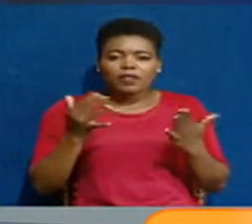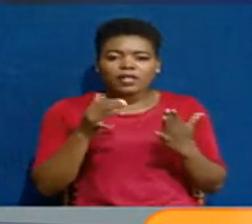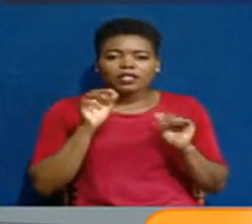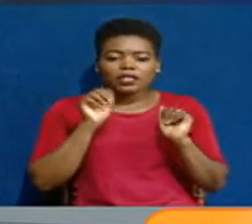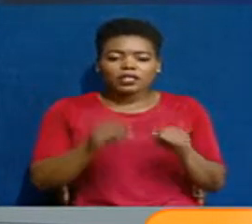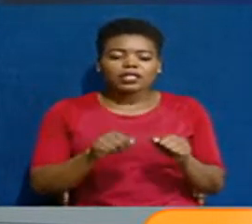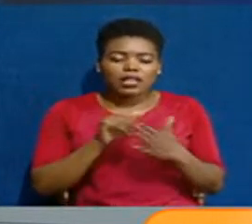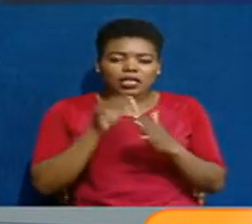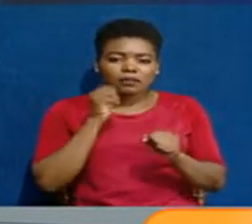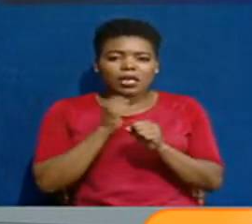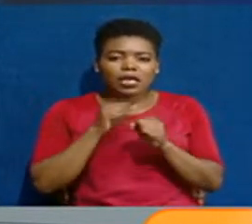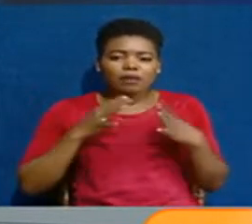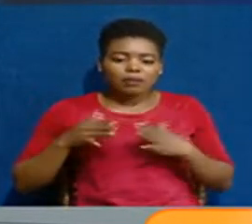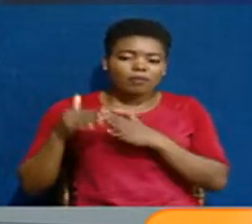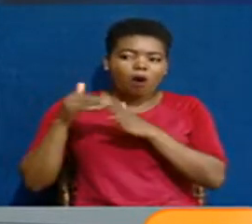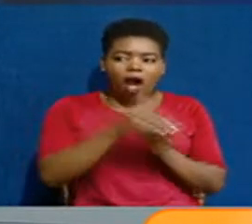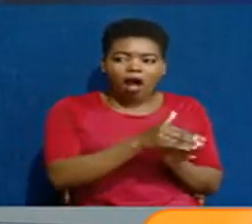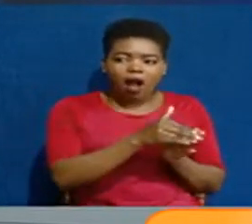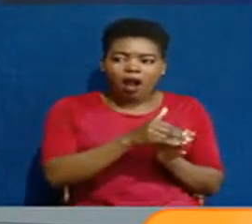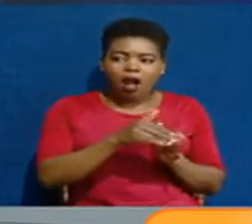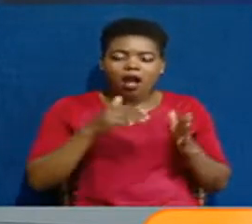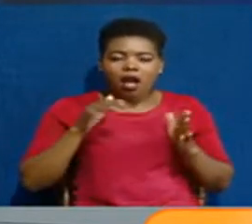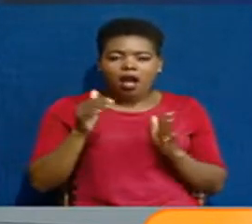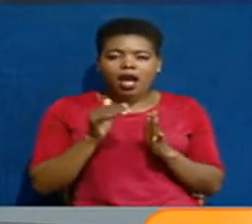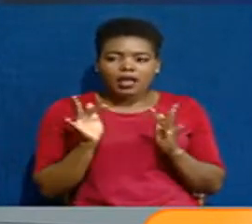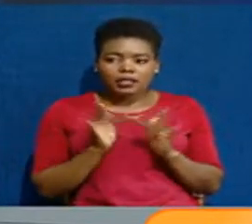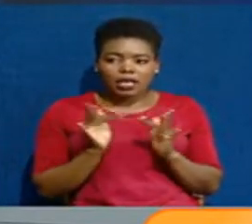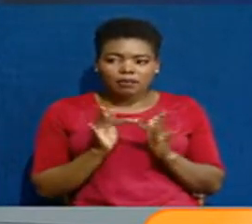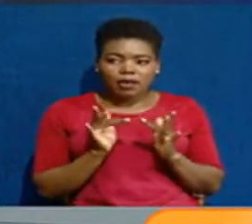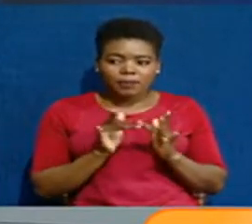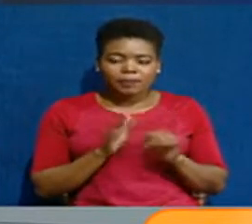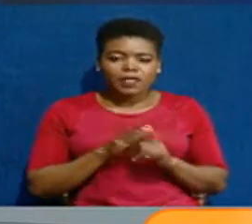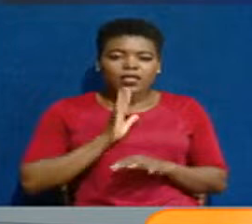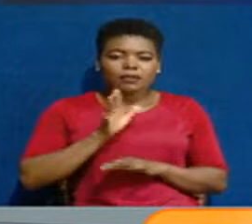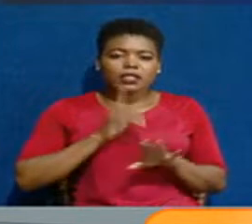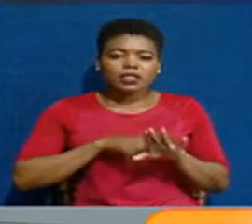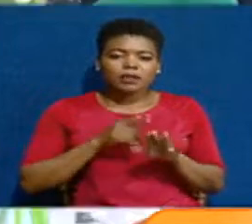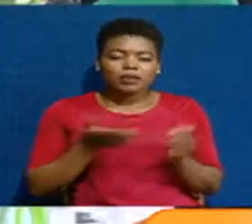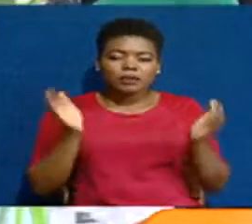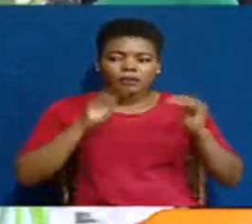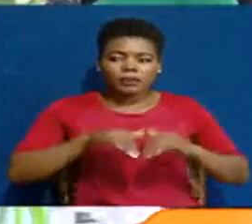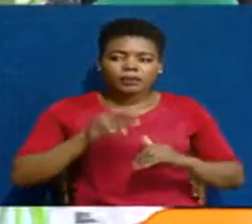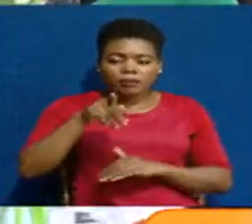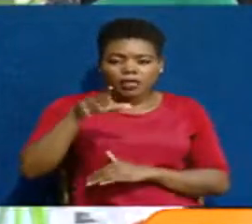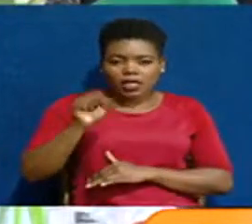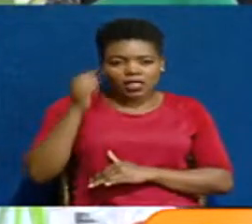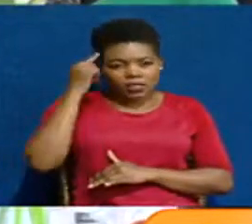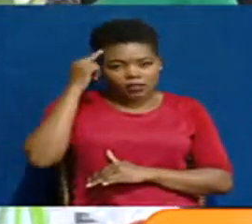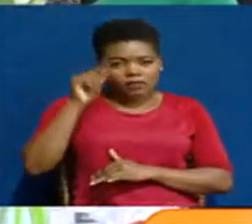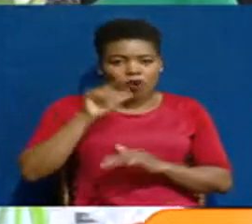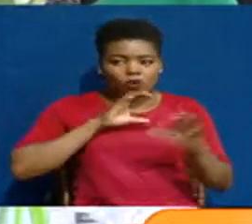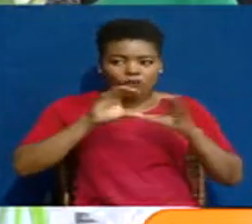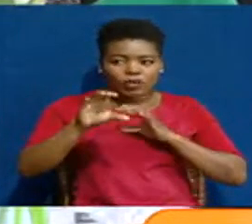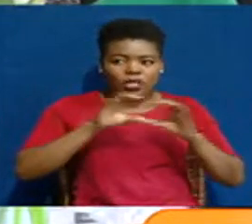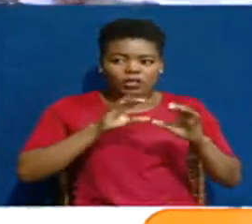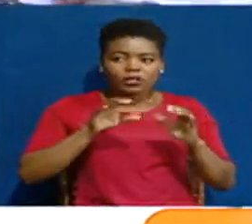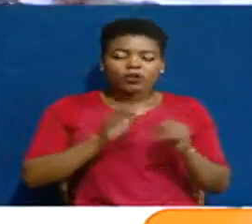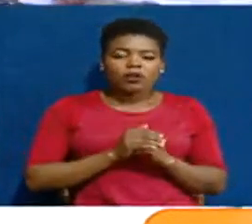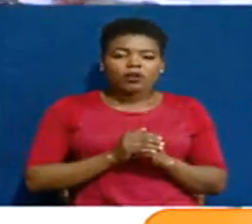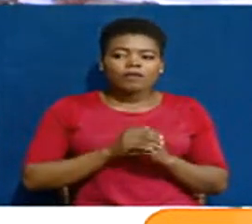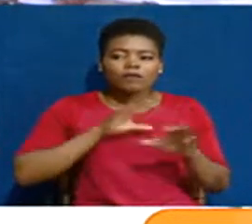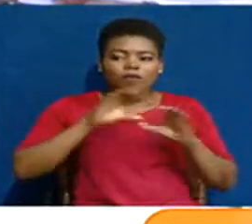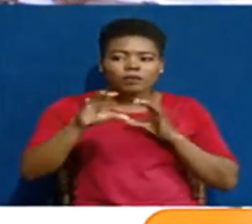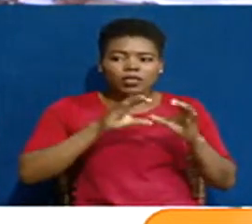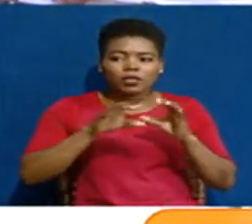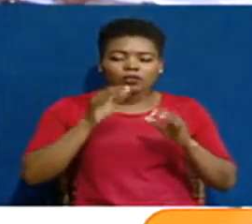of cybersecurity across the continent. Speaking during the event, Principal Secretary for Broadcasting and Telecommunications,